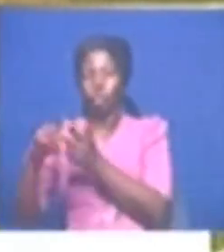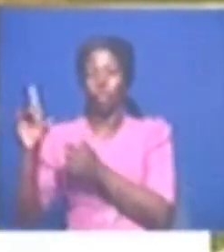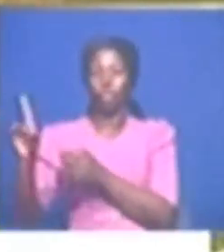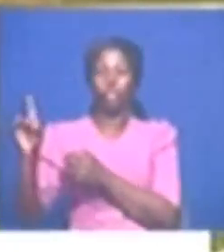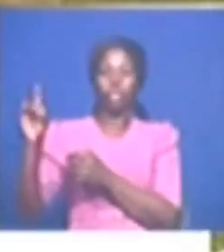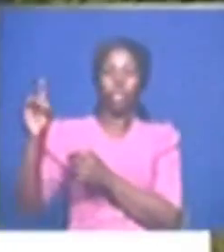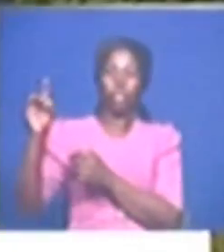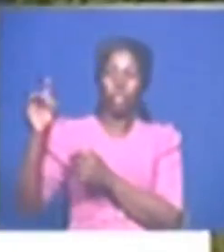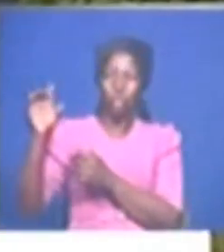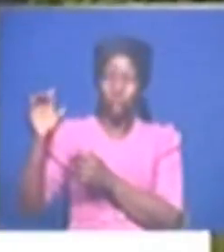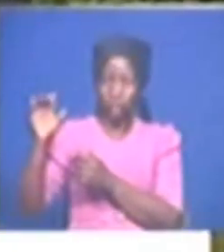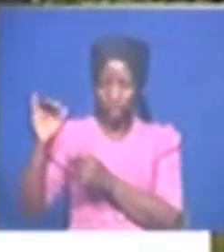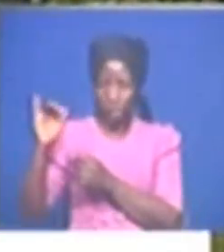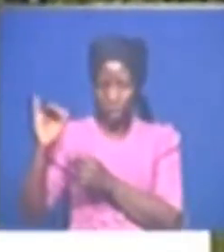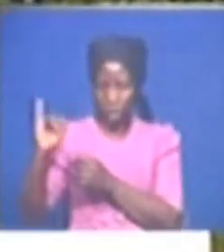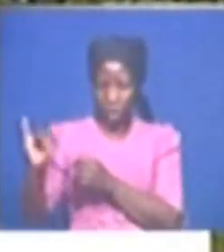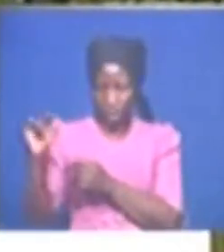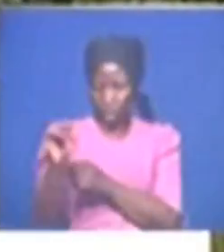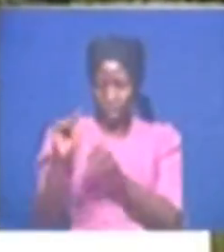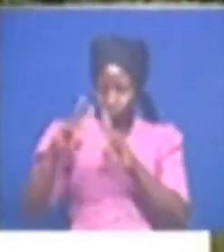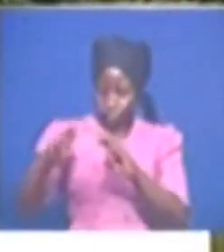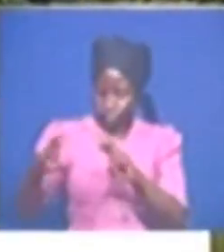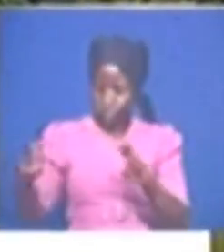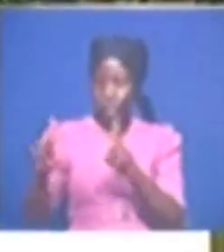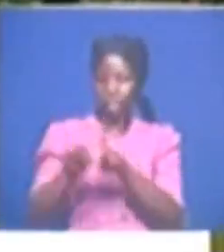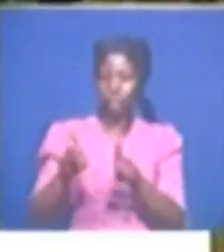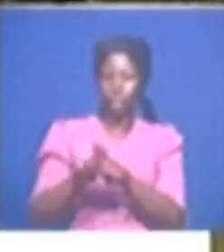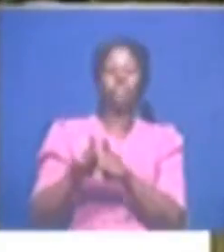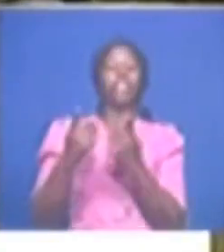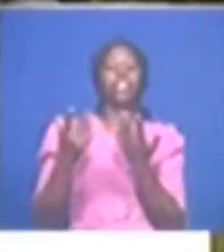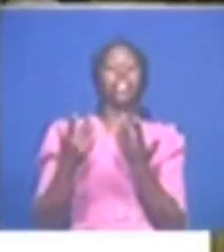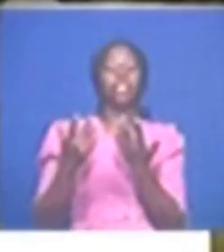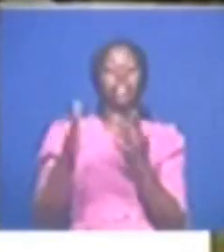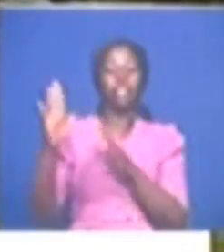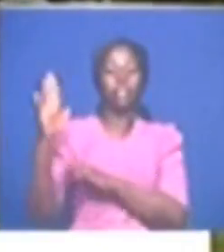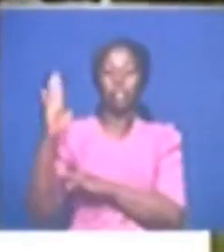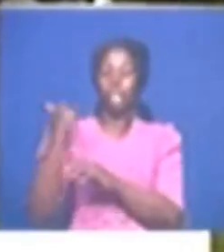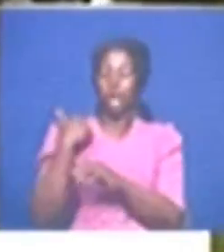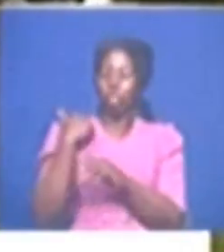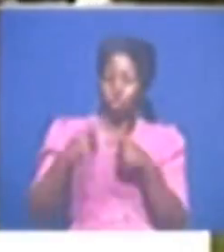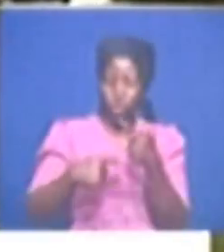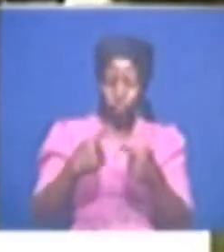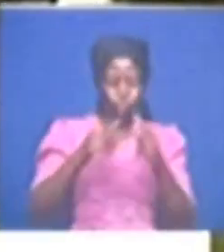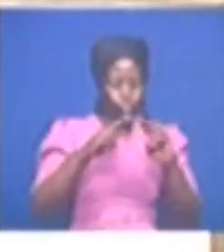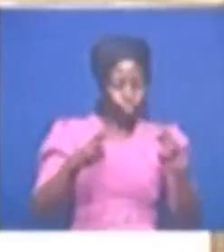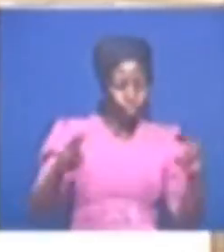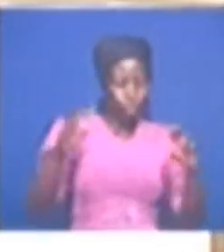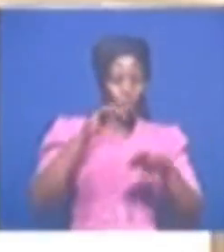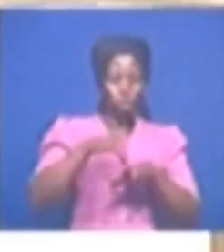store in Eastleigh Estate as security agencies intensified their crackdown on counterfeits.